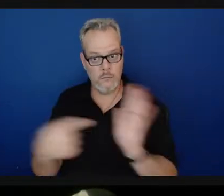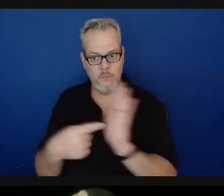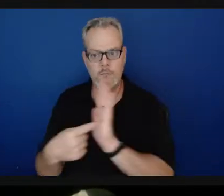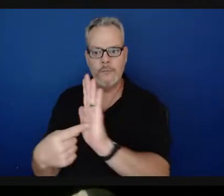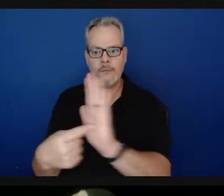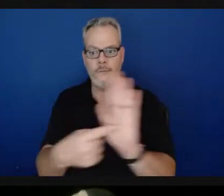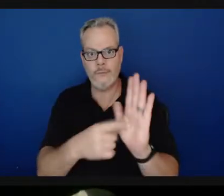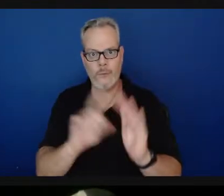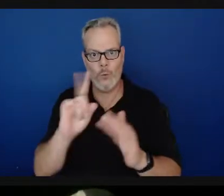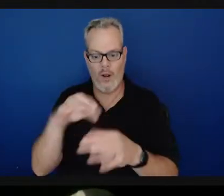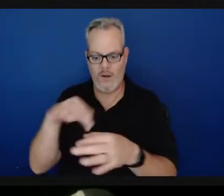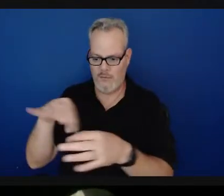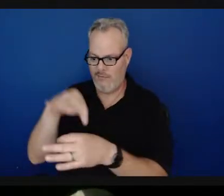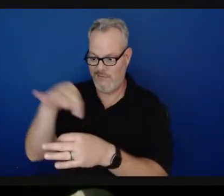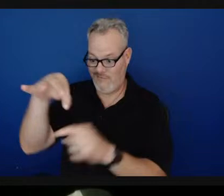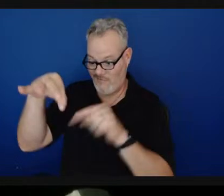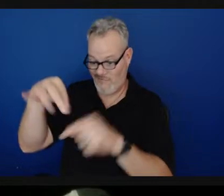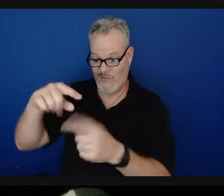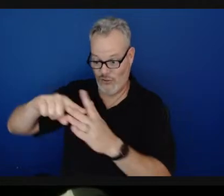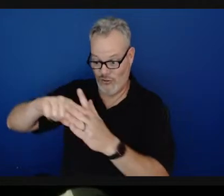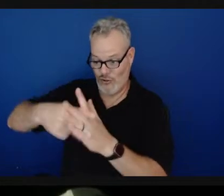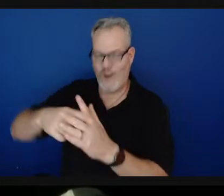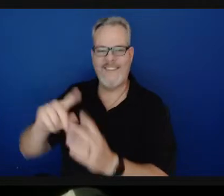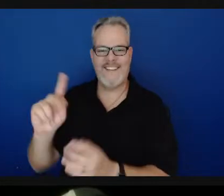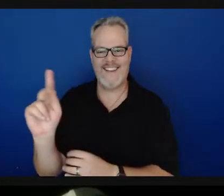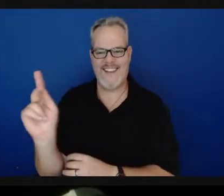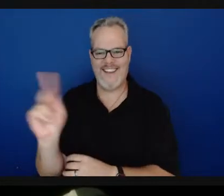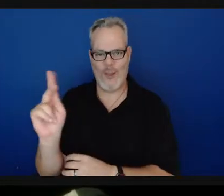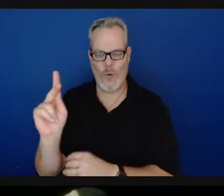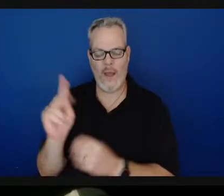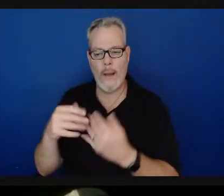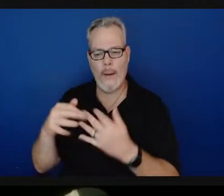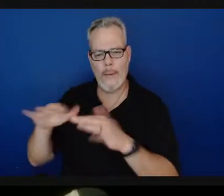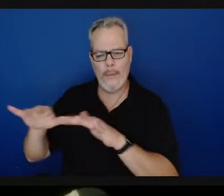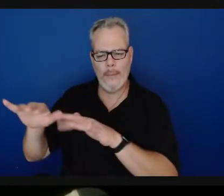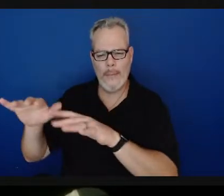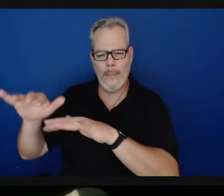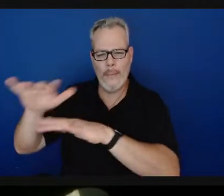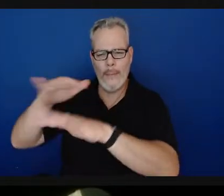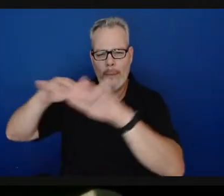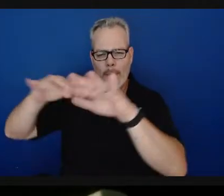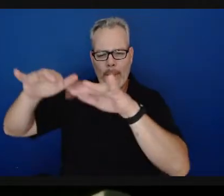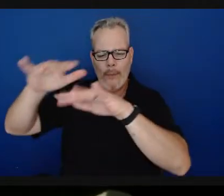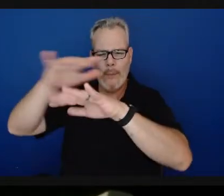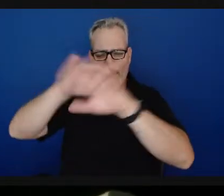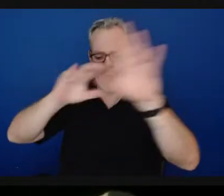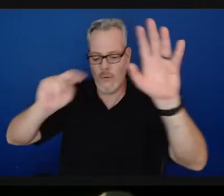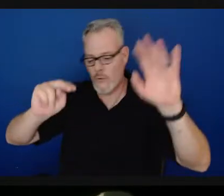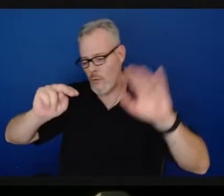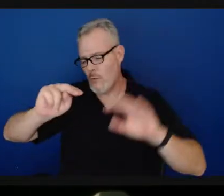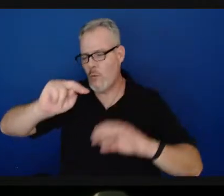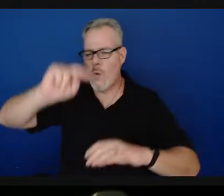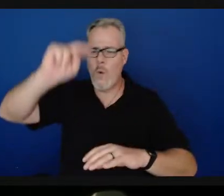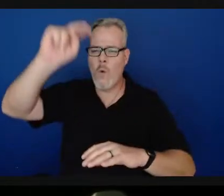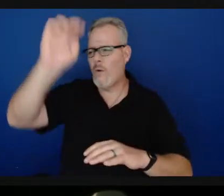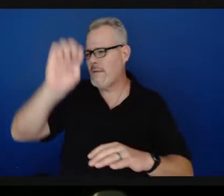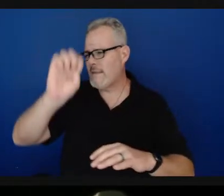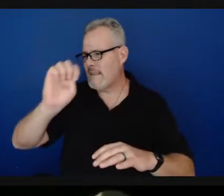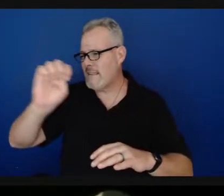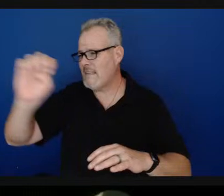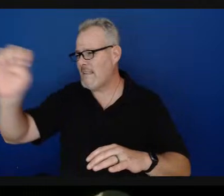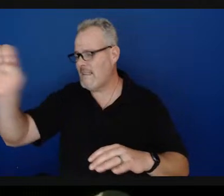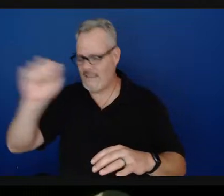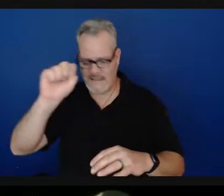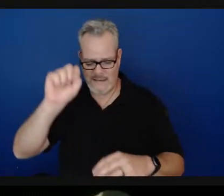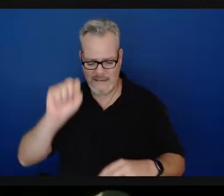source at Kīlauea and the weather patterns that are blowing this fog to the north and to the east and to the southwest. With the variable winds over the last few